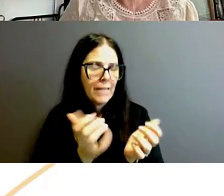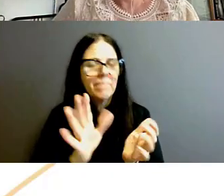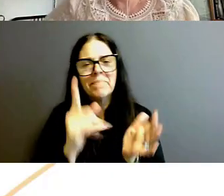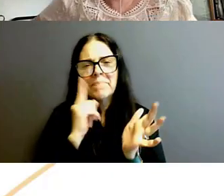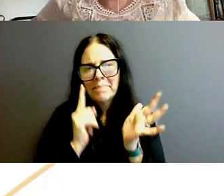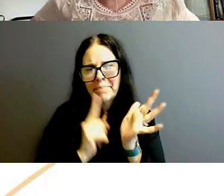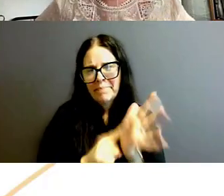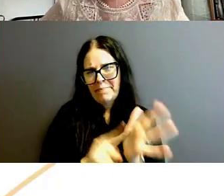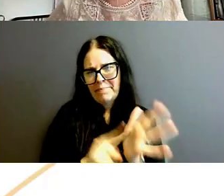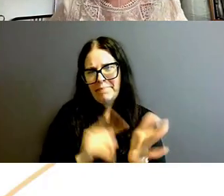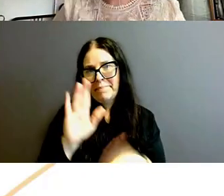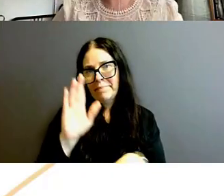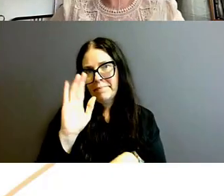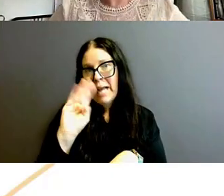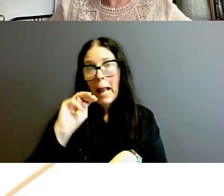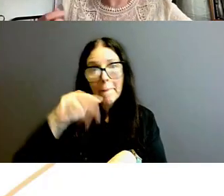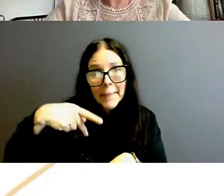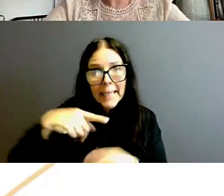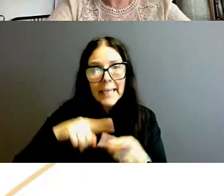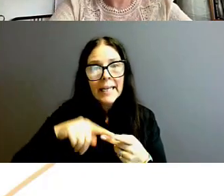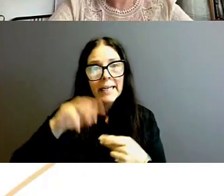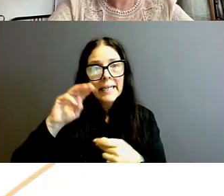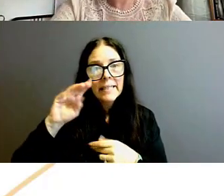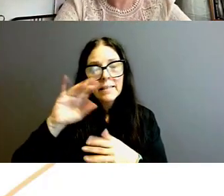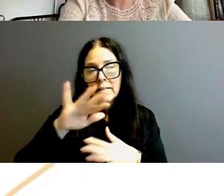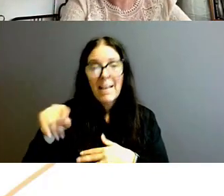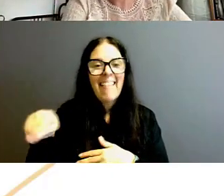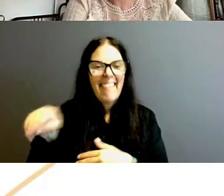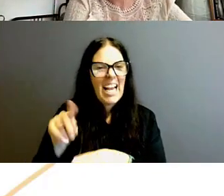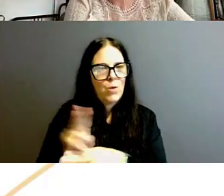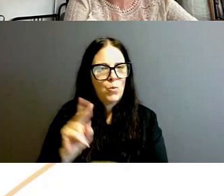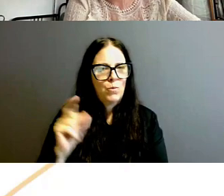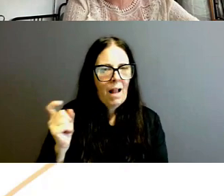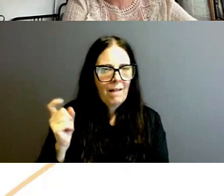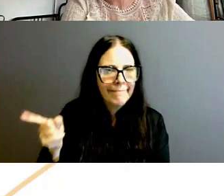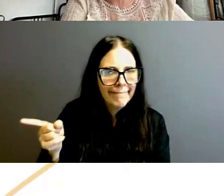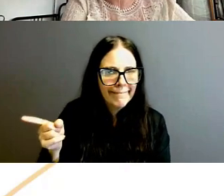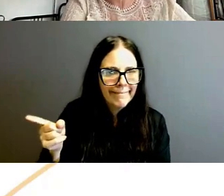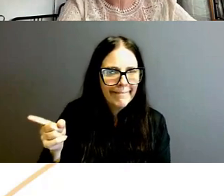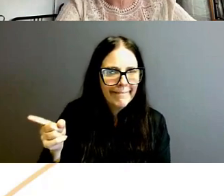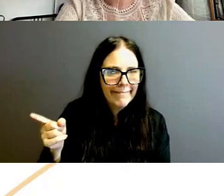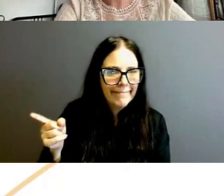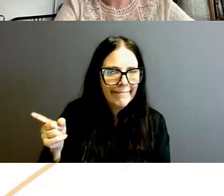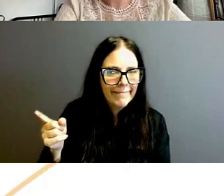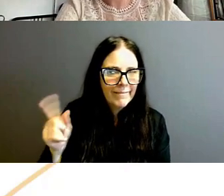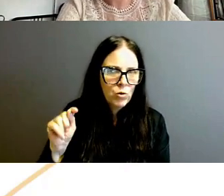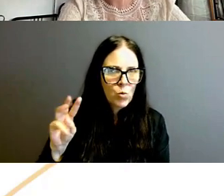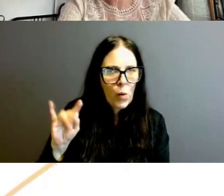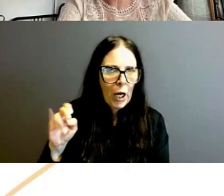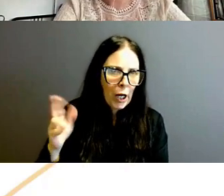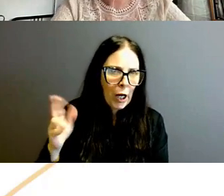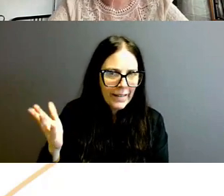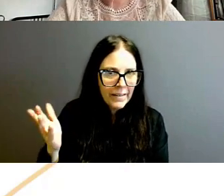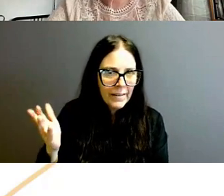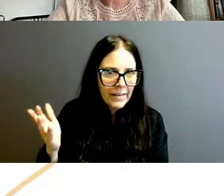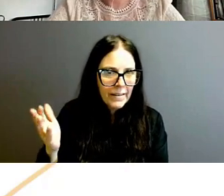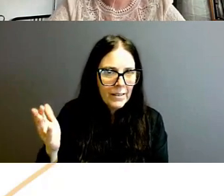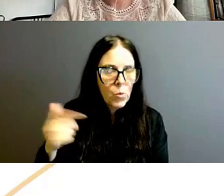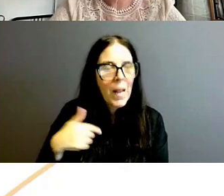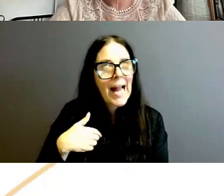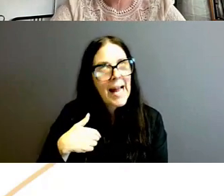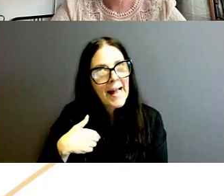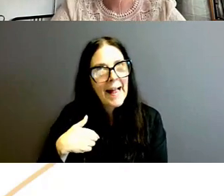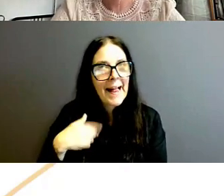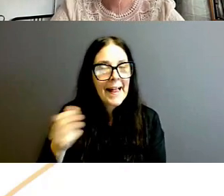political figures or MPPs, or all of them are using Twitter Yep. or X, right? So in that way, we all said, okay, let's just